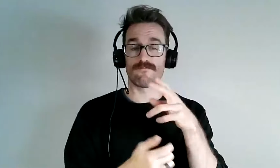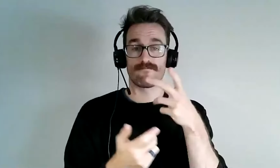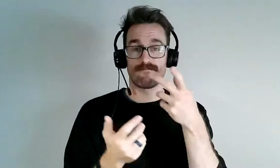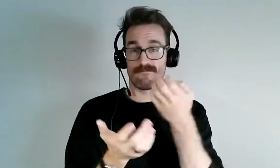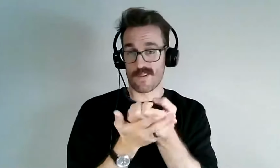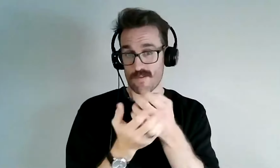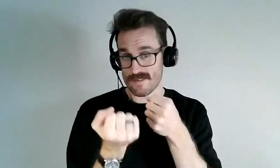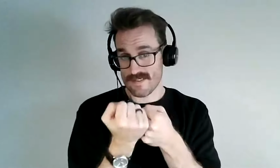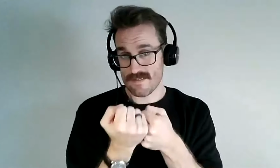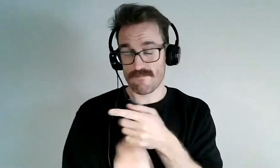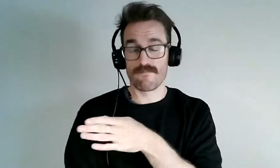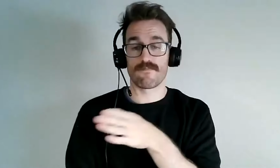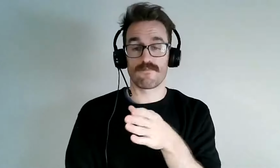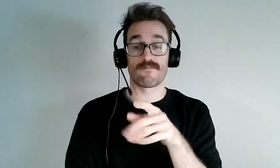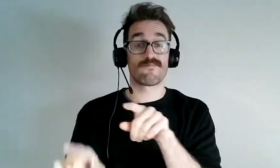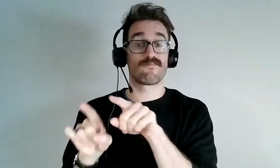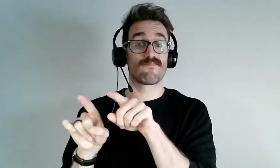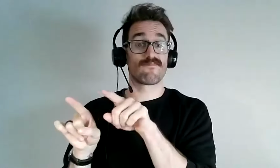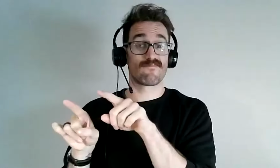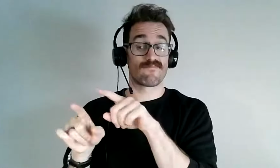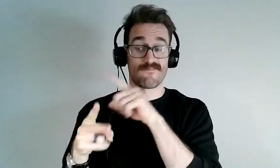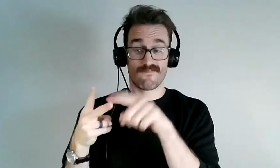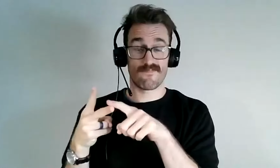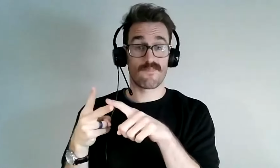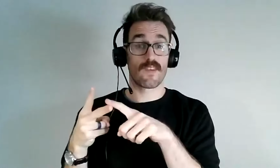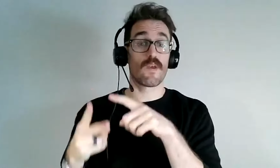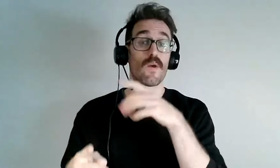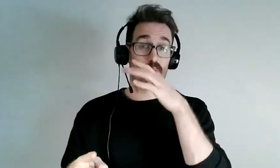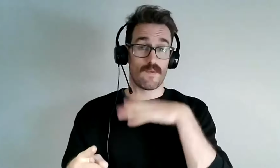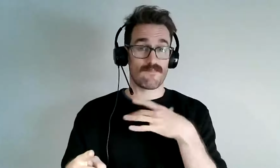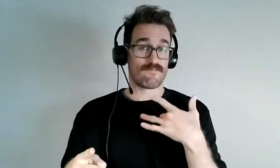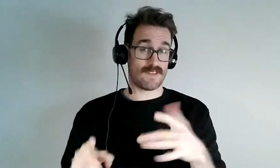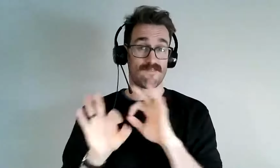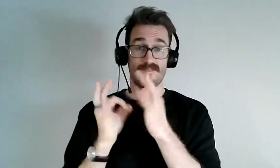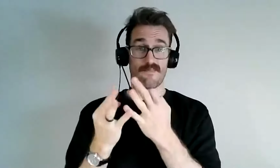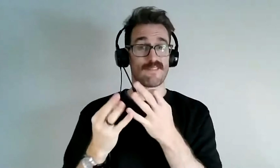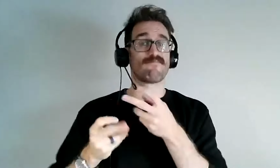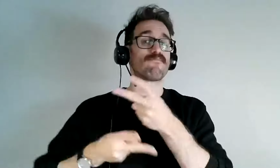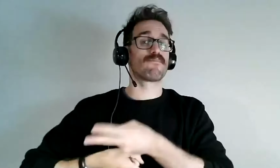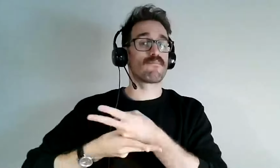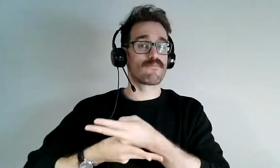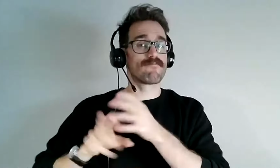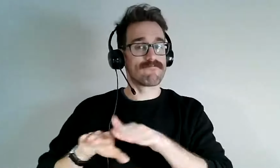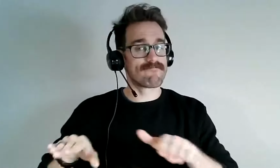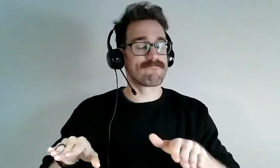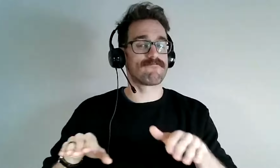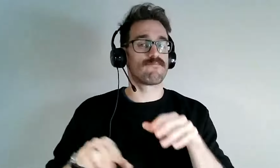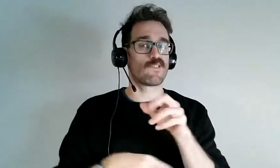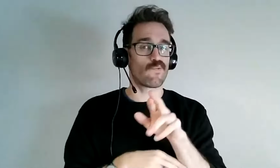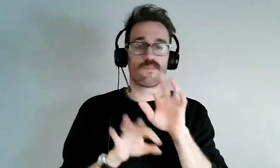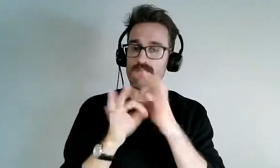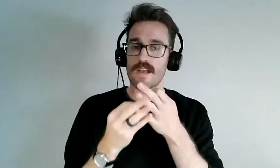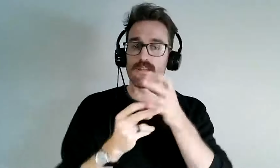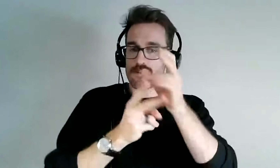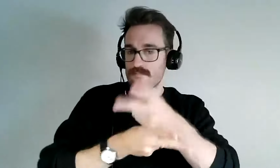secondly, women are generally the caregiver in the family. So with what happened in COVID, in the pandemic, as we saw,